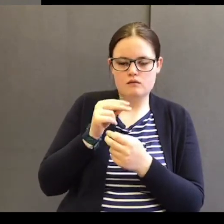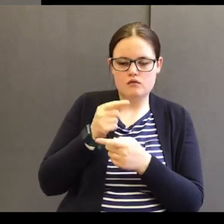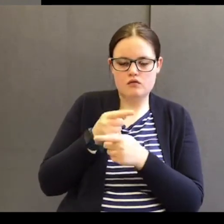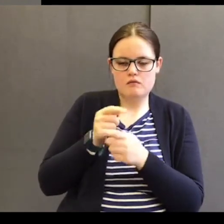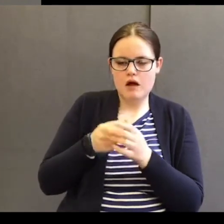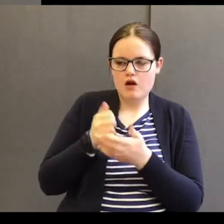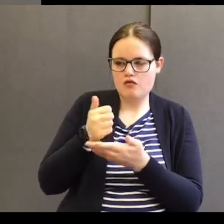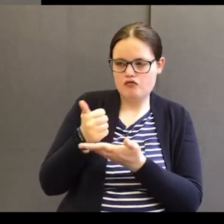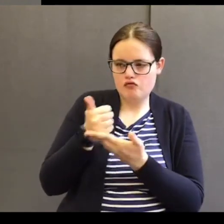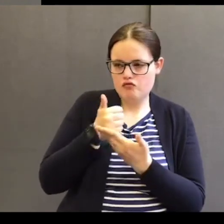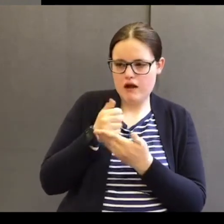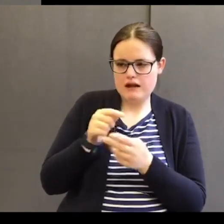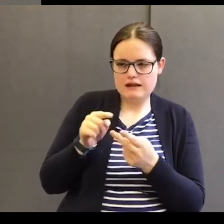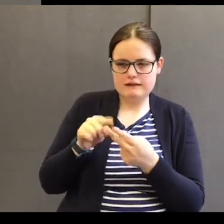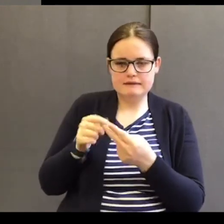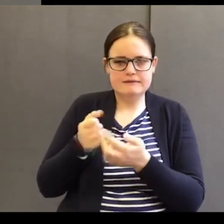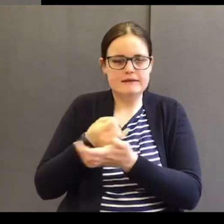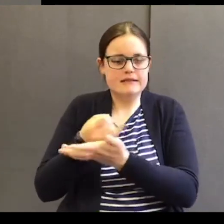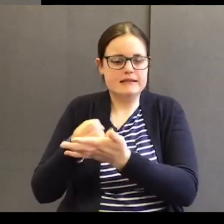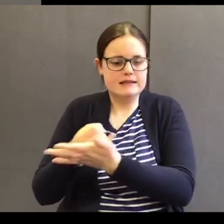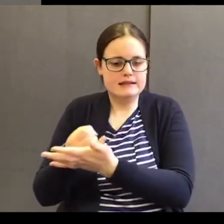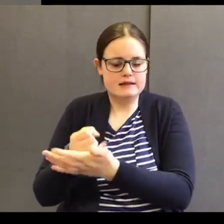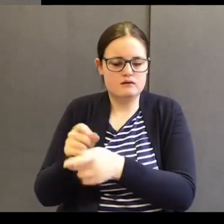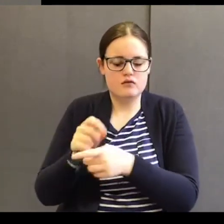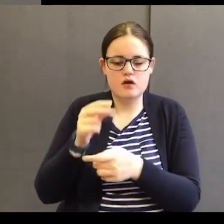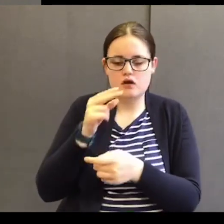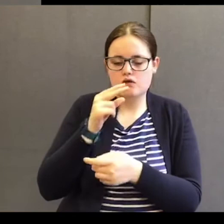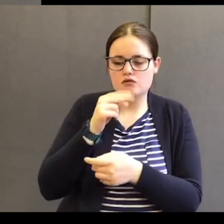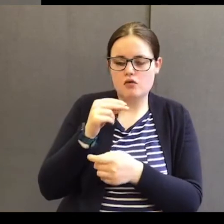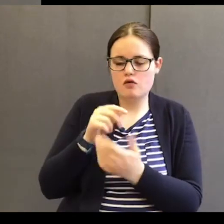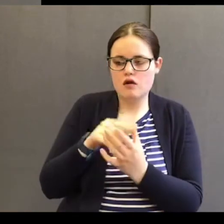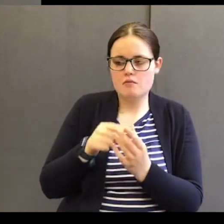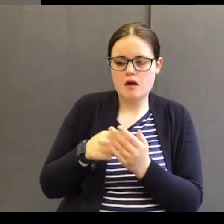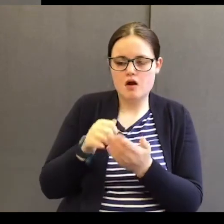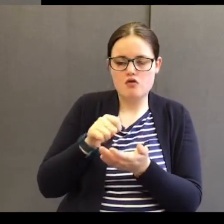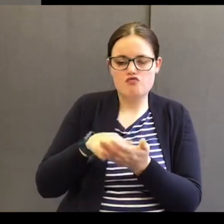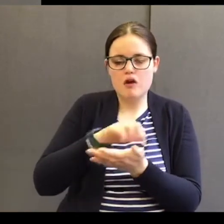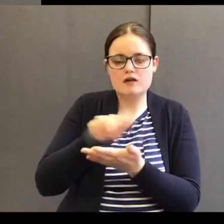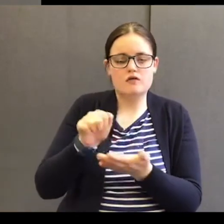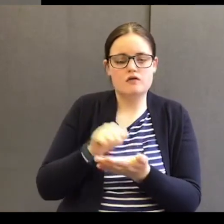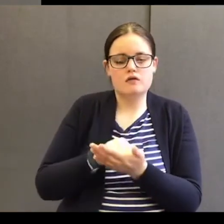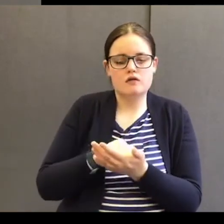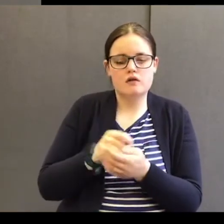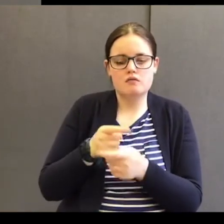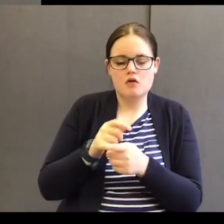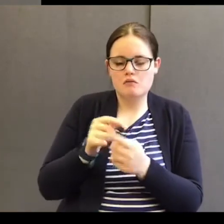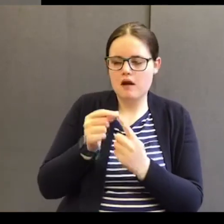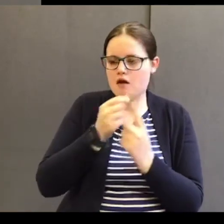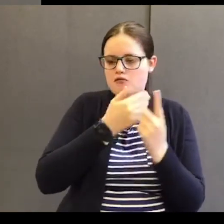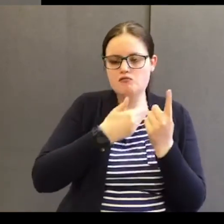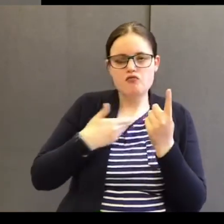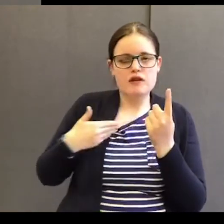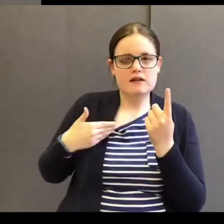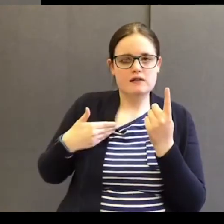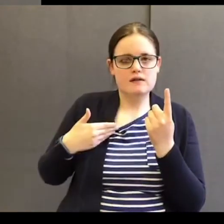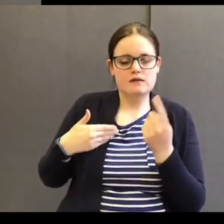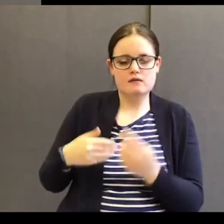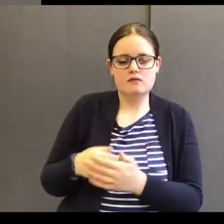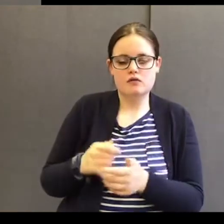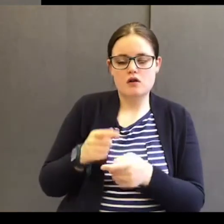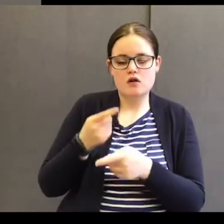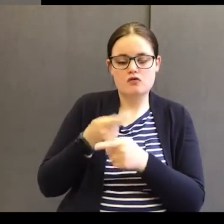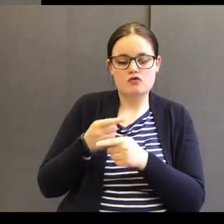they spoke of grace. They spoke of sin, and they spoke of righteousness. They spoke